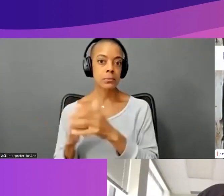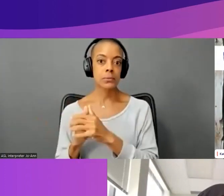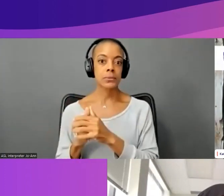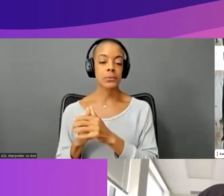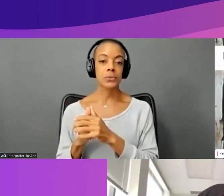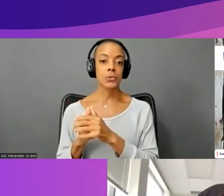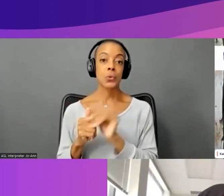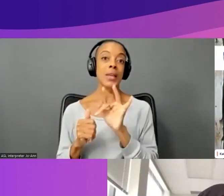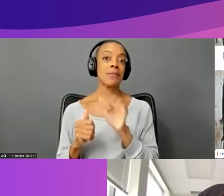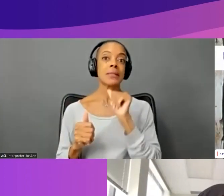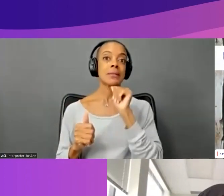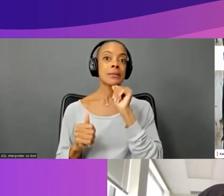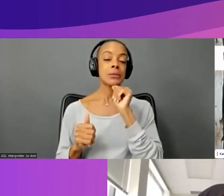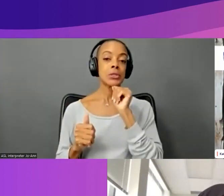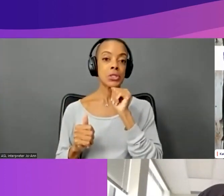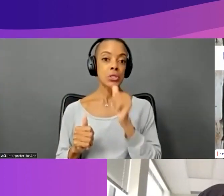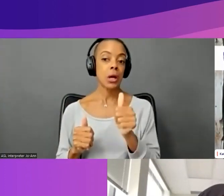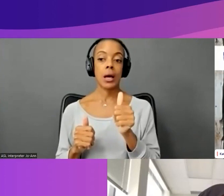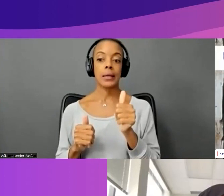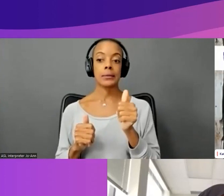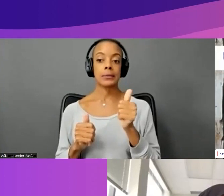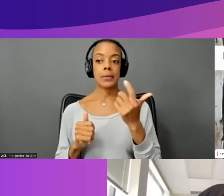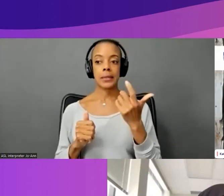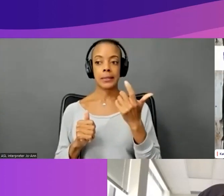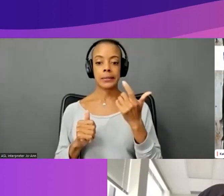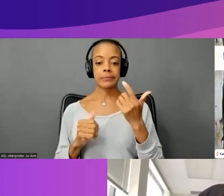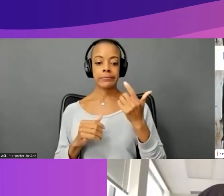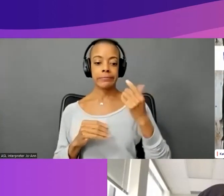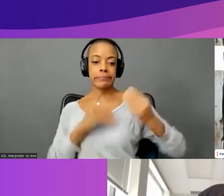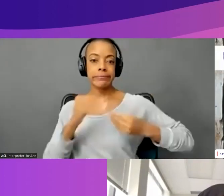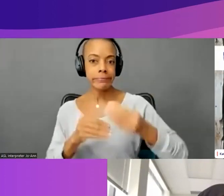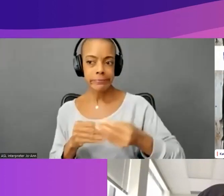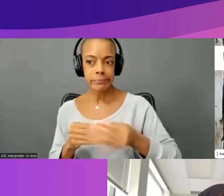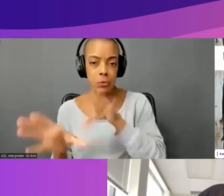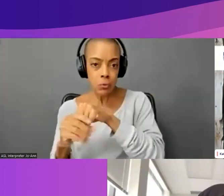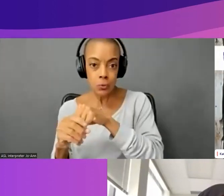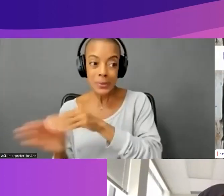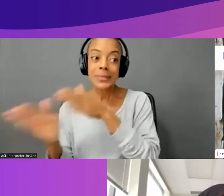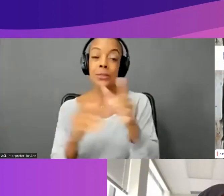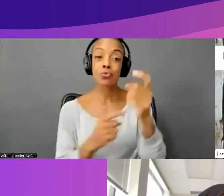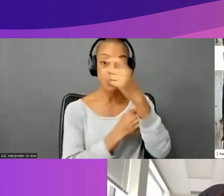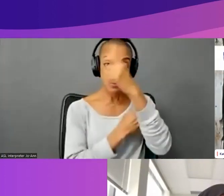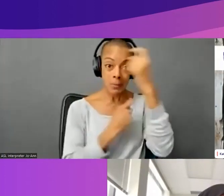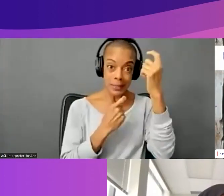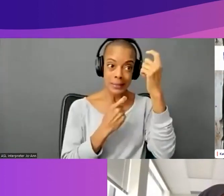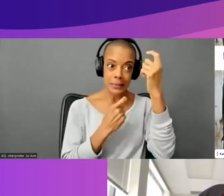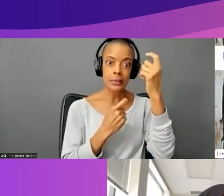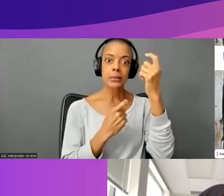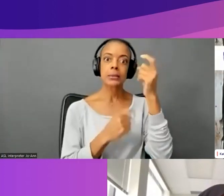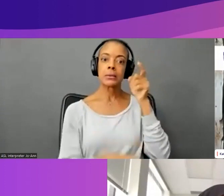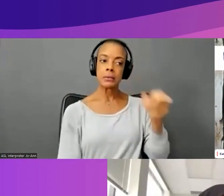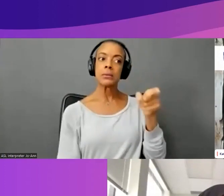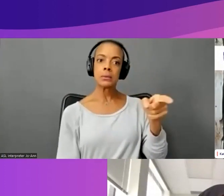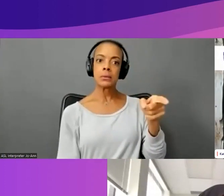congenital in nature, it was included. Whereas traumatic sometimes would be definitely much